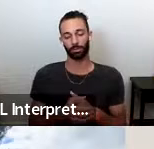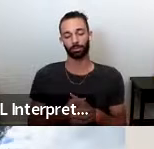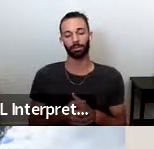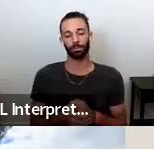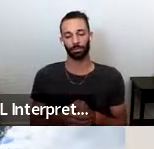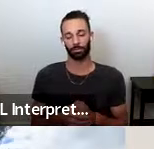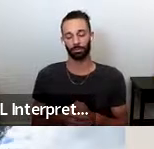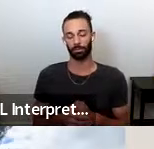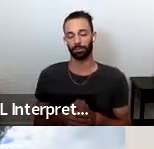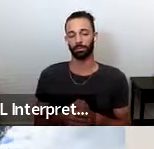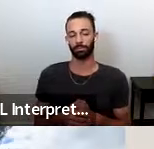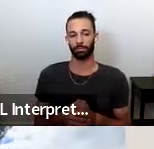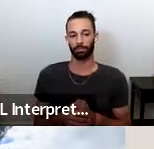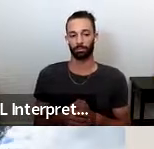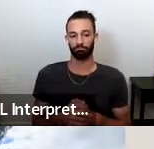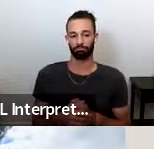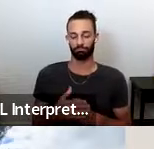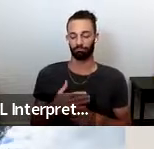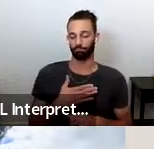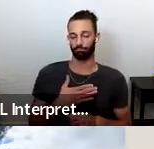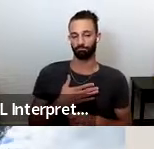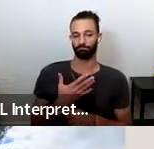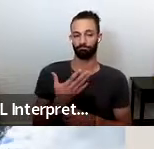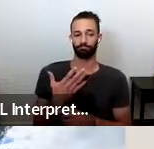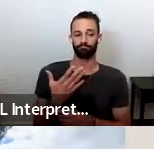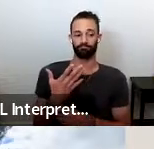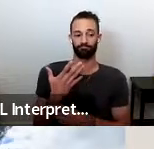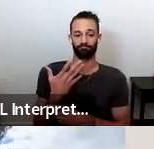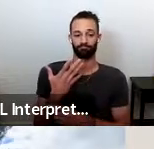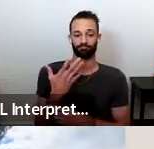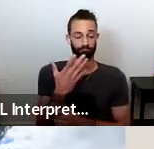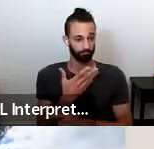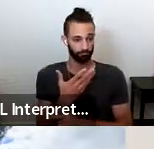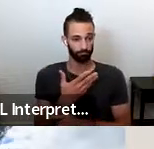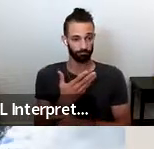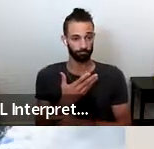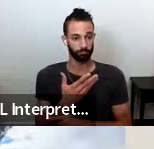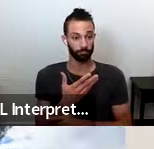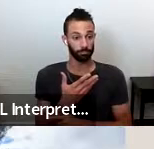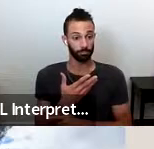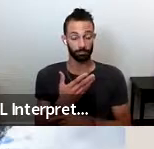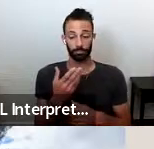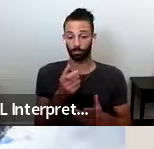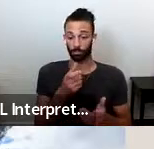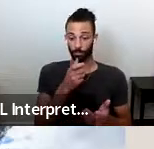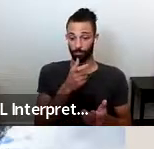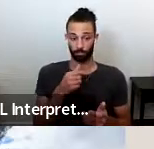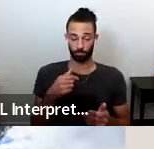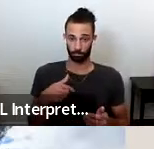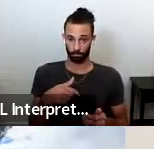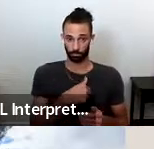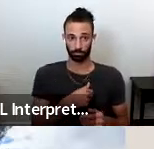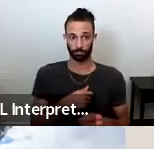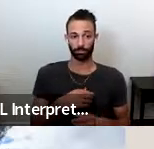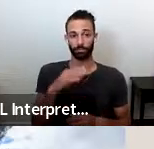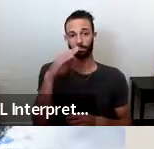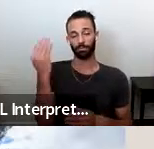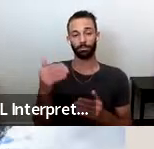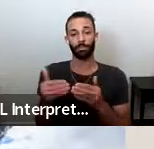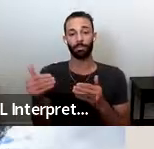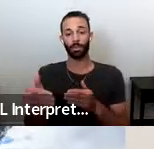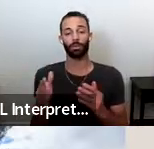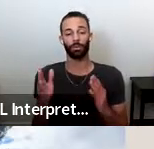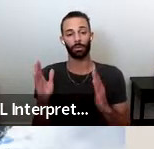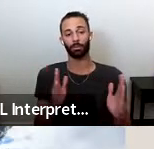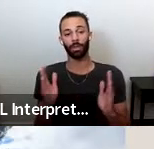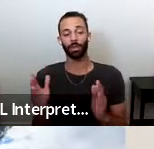And so that's what I look like here. And who are we? Black and Beyond the Binary Collective works